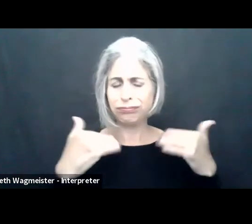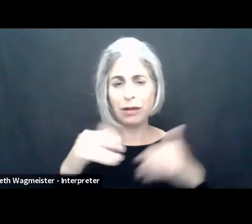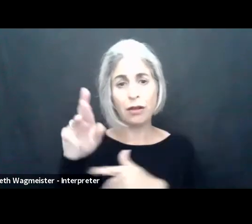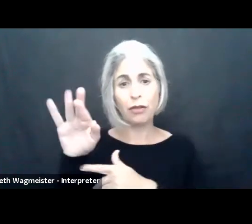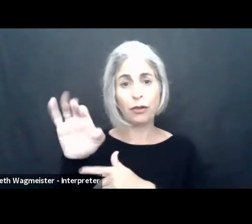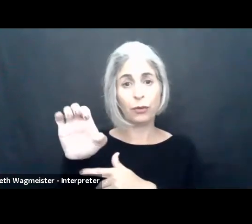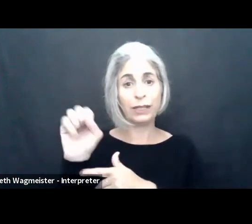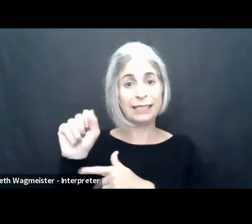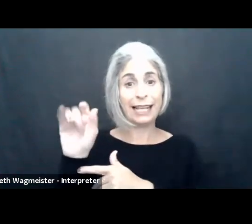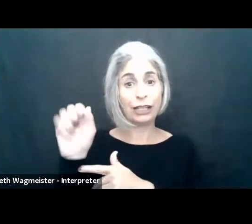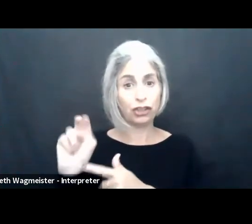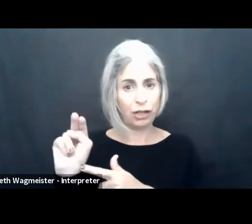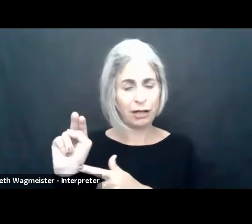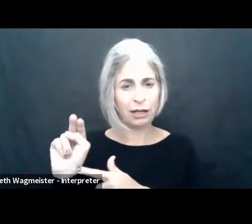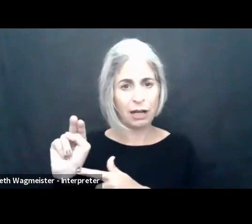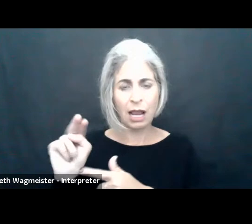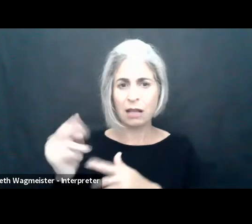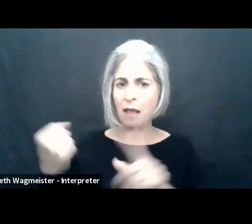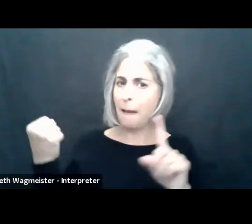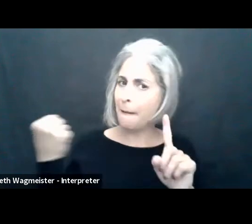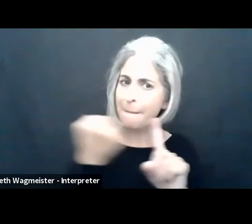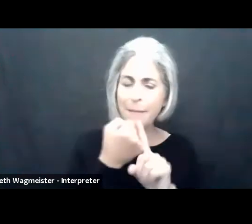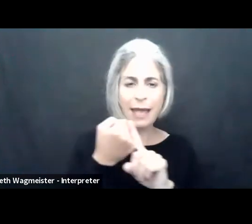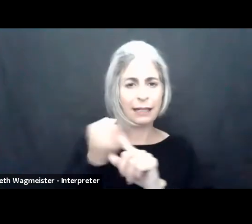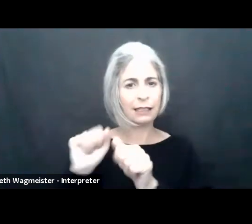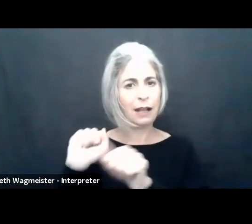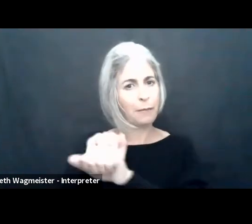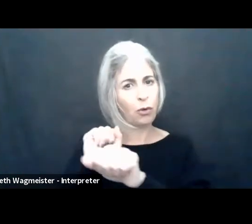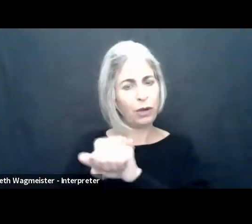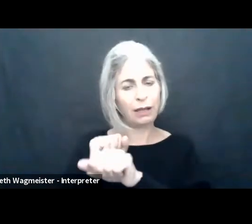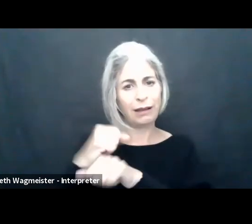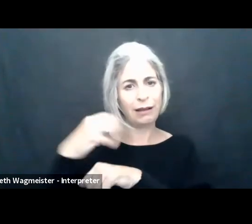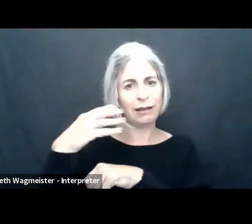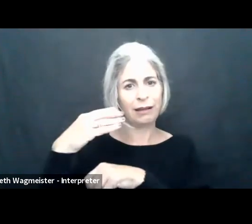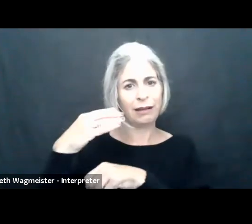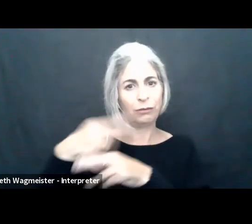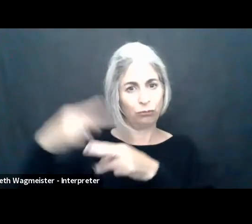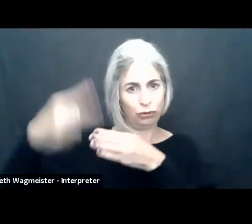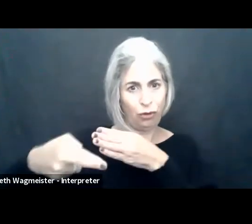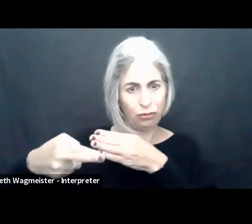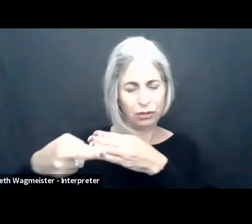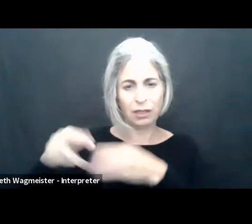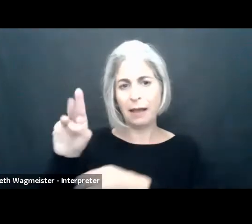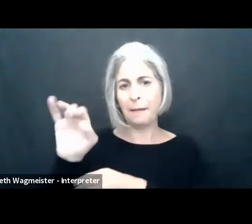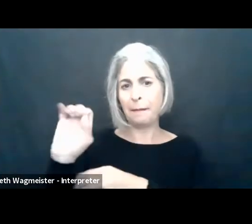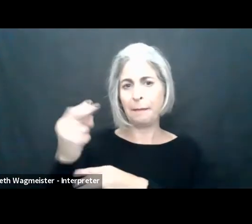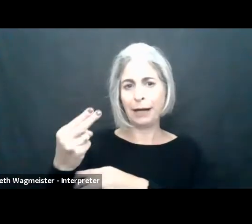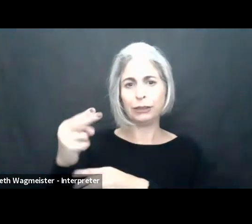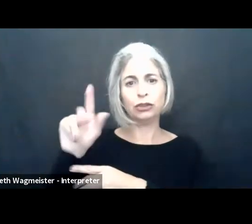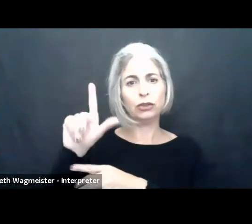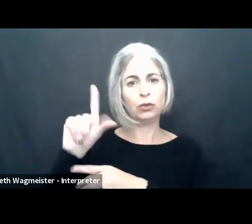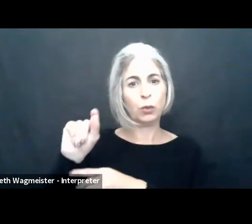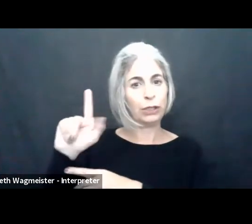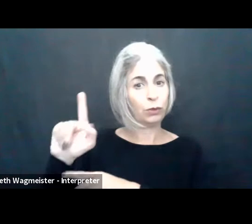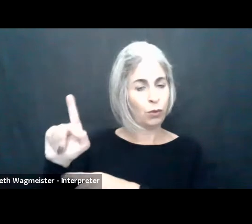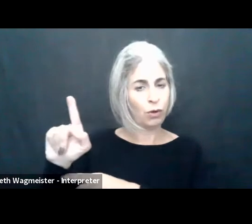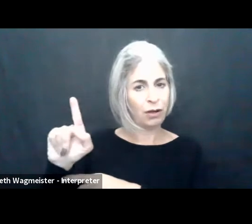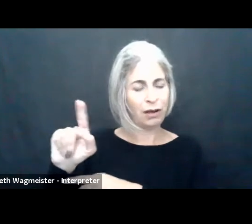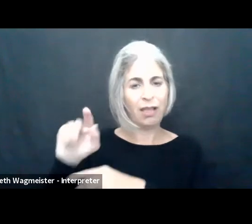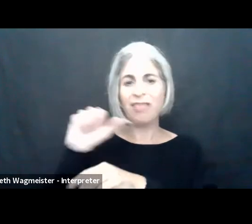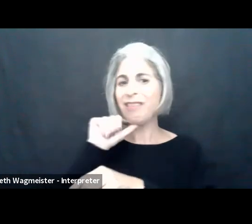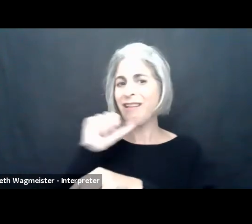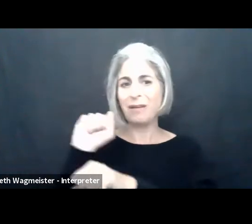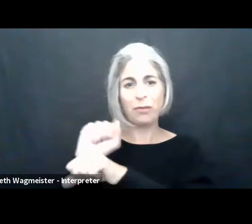has severely impacted employment outcomes for people with disabilities. In March 2021, the unemployment